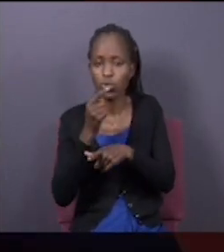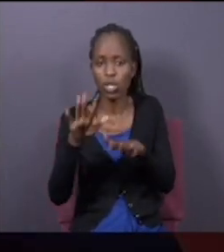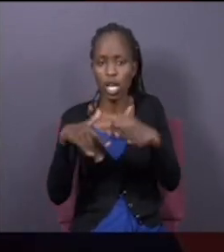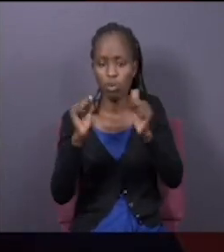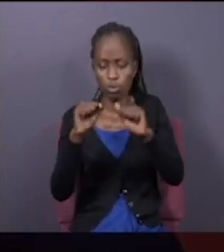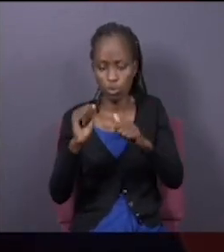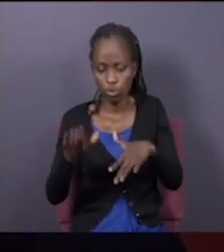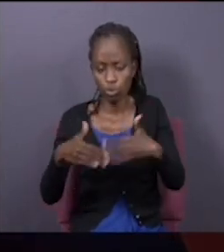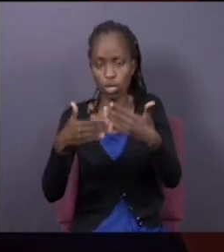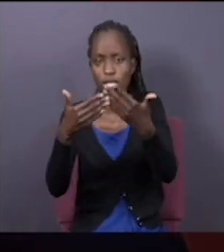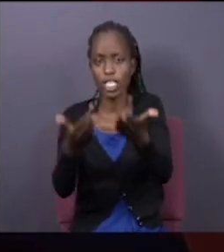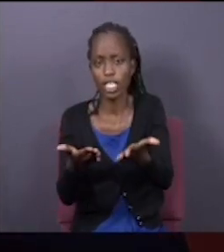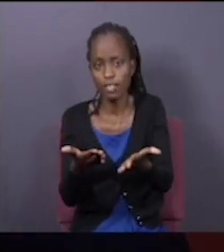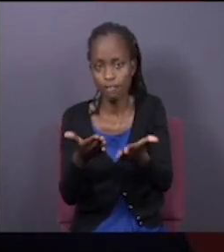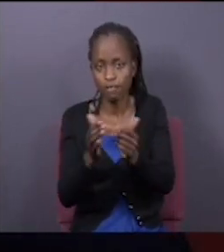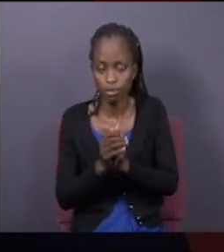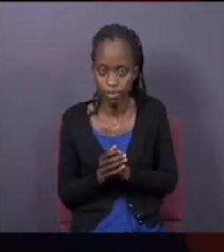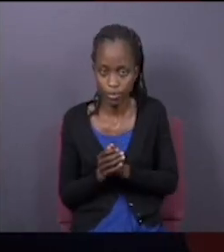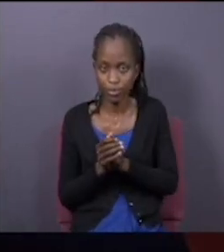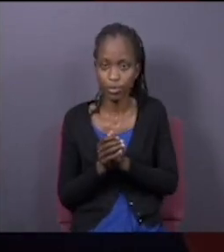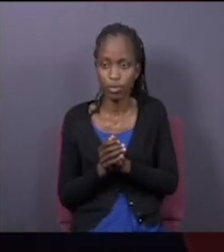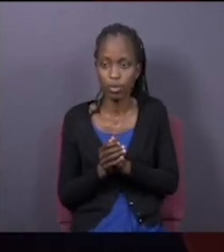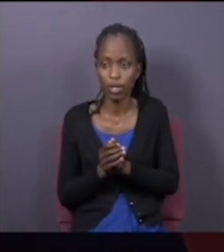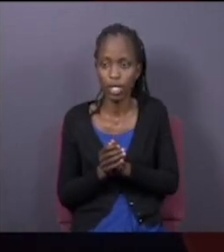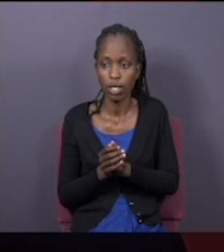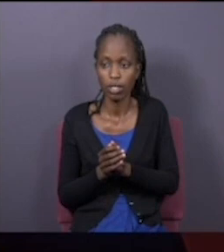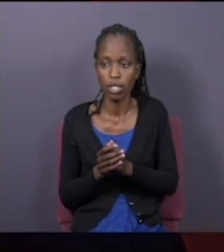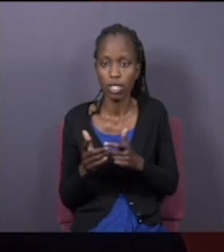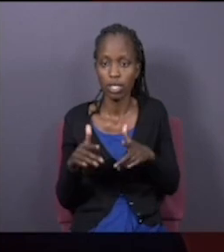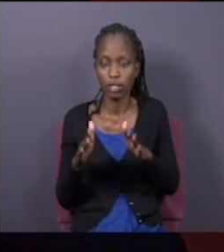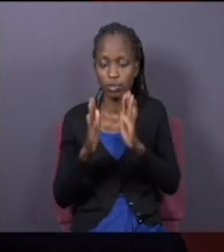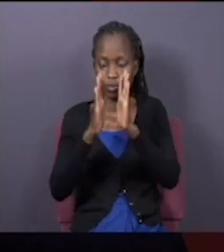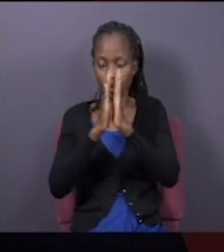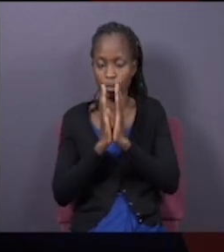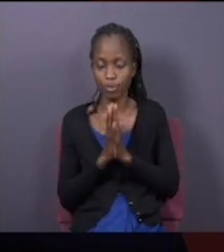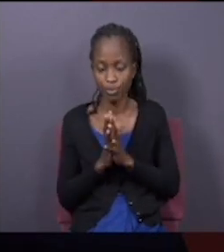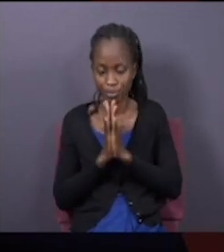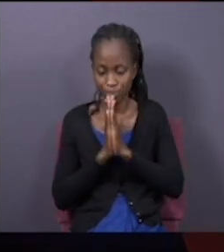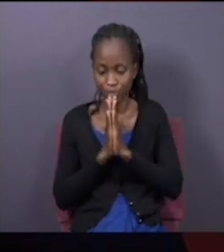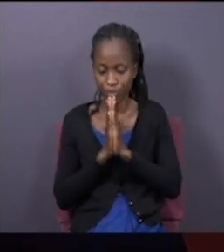instructions on how to give. But let's pause for a word of prayer.